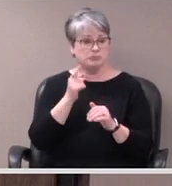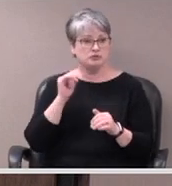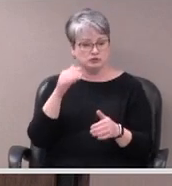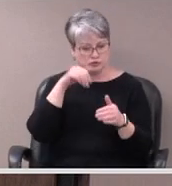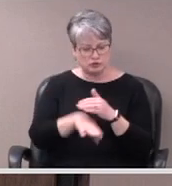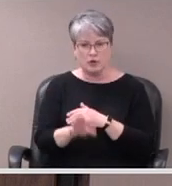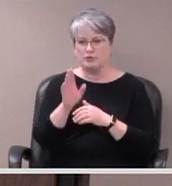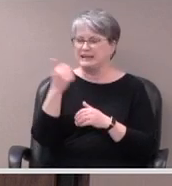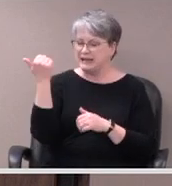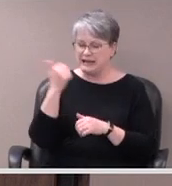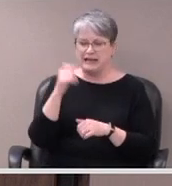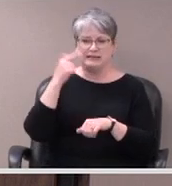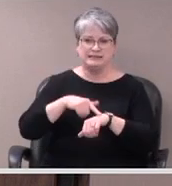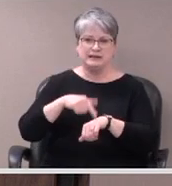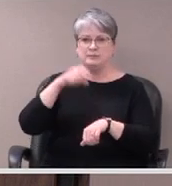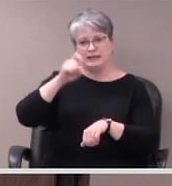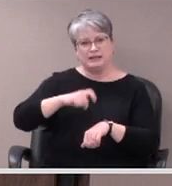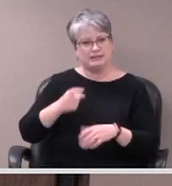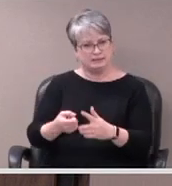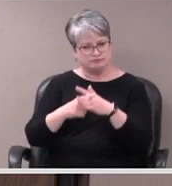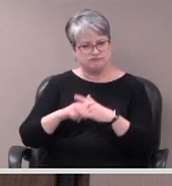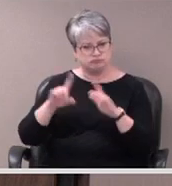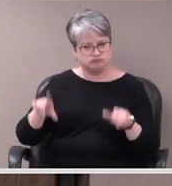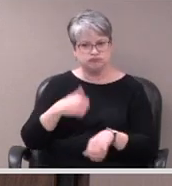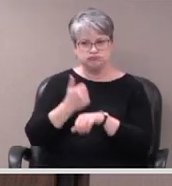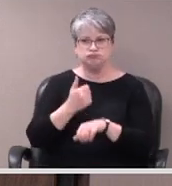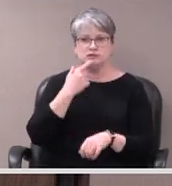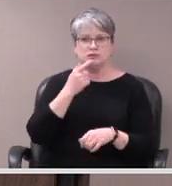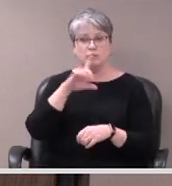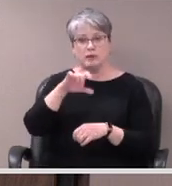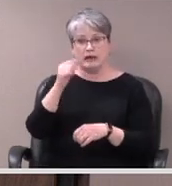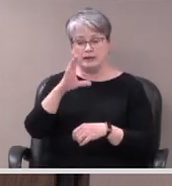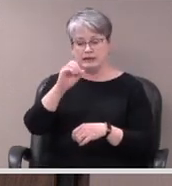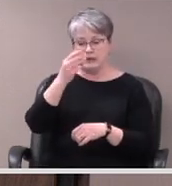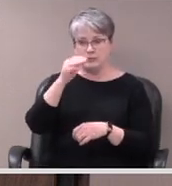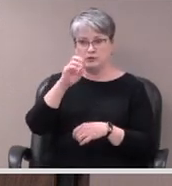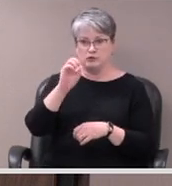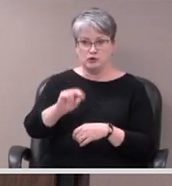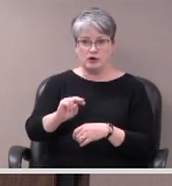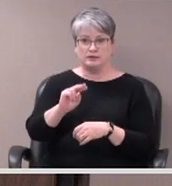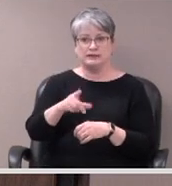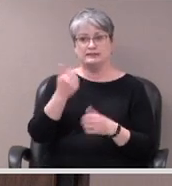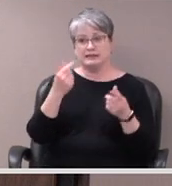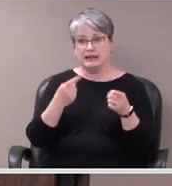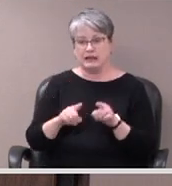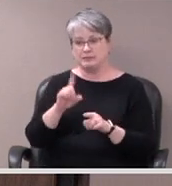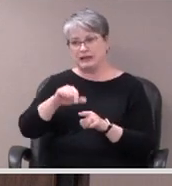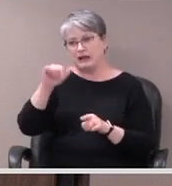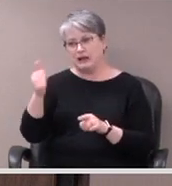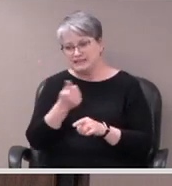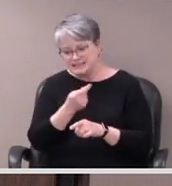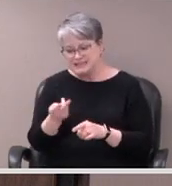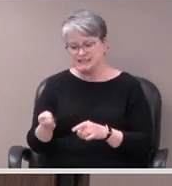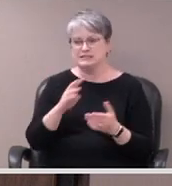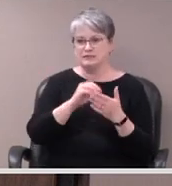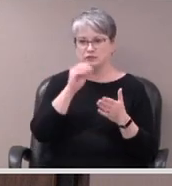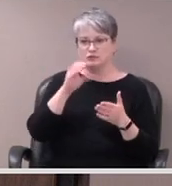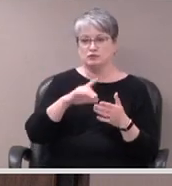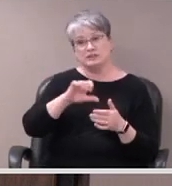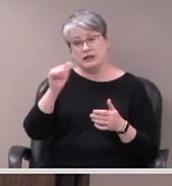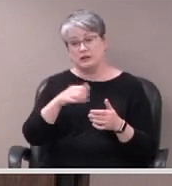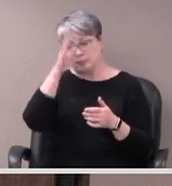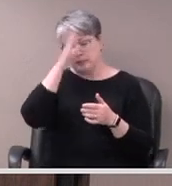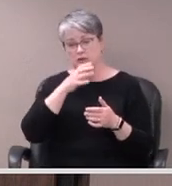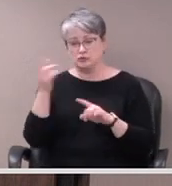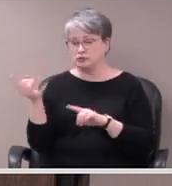into motion at any time. What happened to Cameron, what is happening to several students right now, several parents couldn't make it here tonight, and what